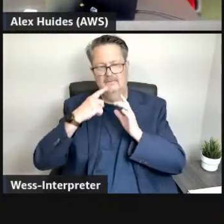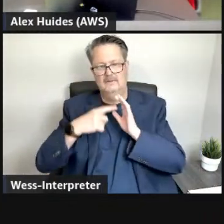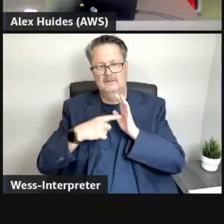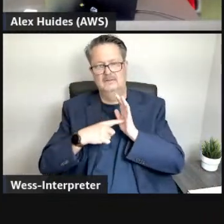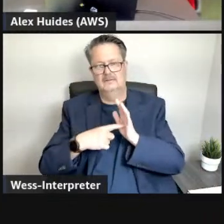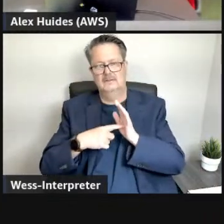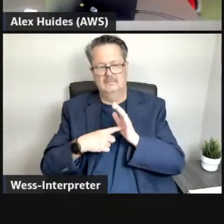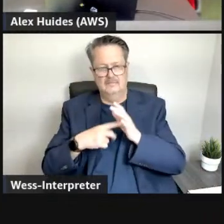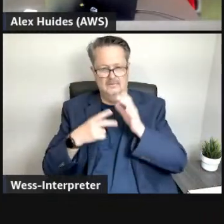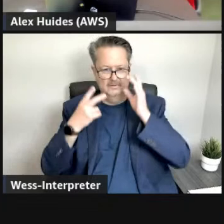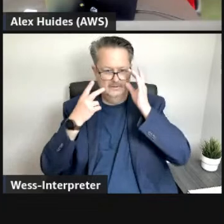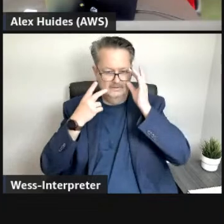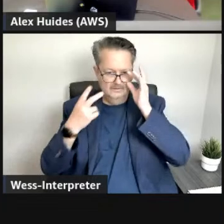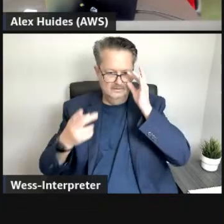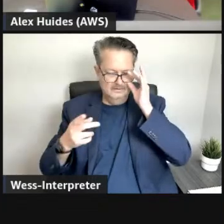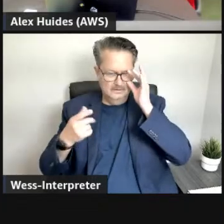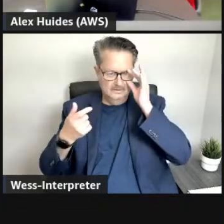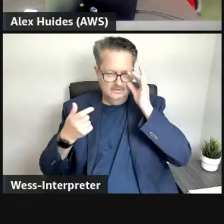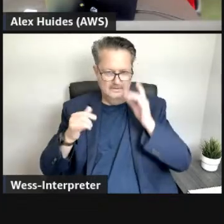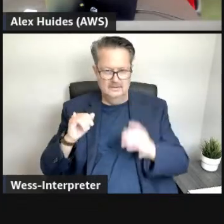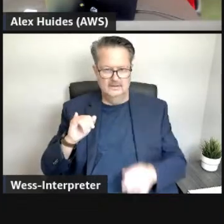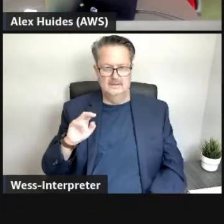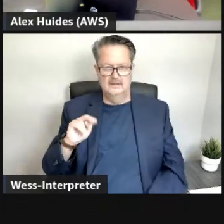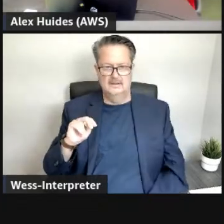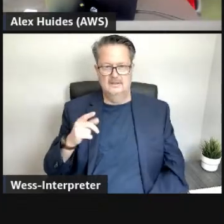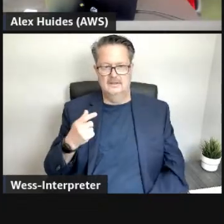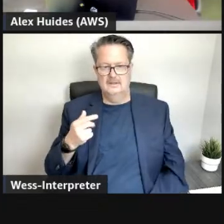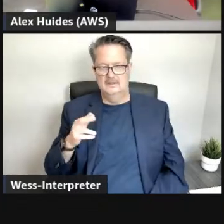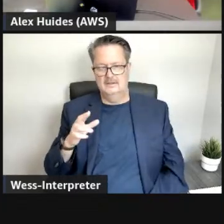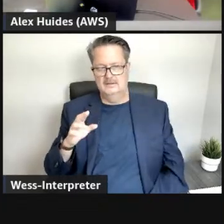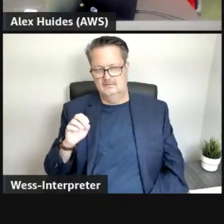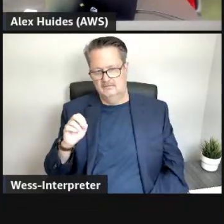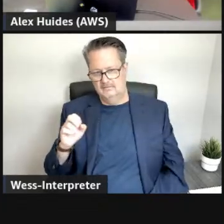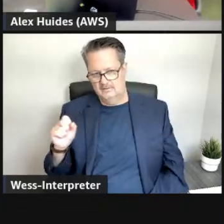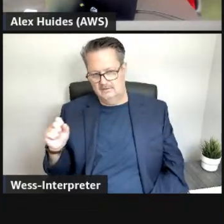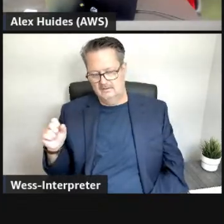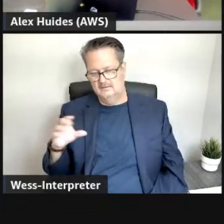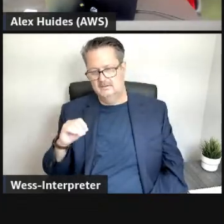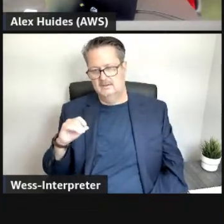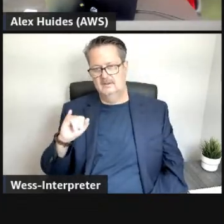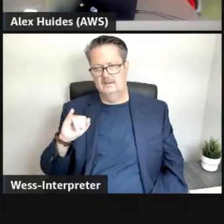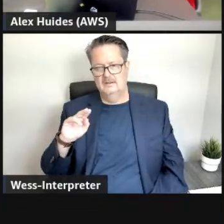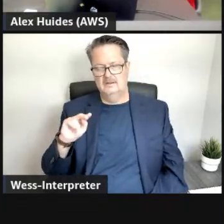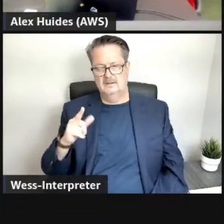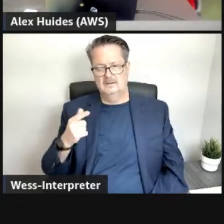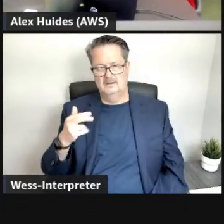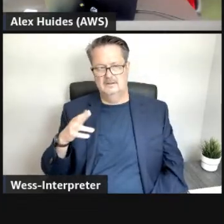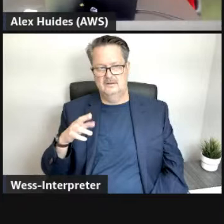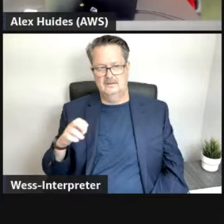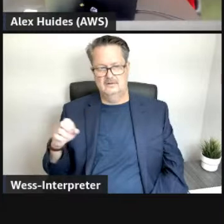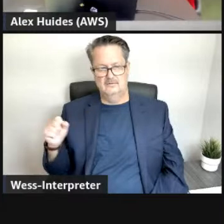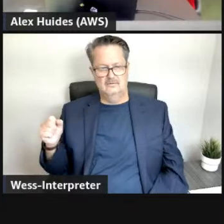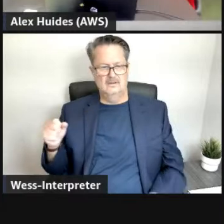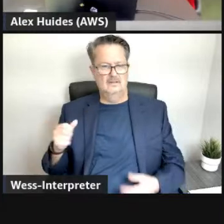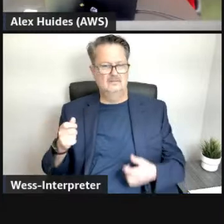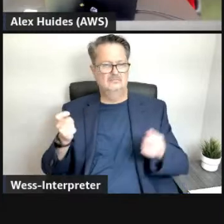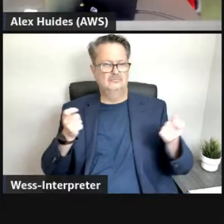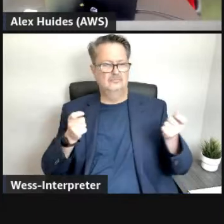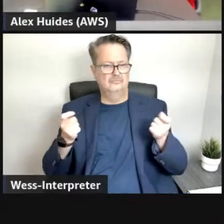with ingress and ingress controllers. So that all the features that before were added on top